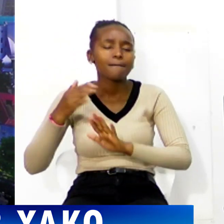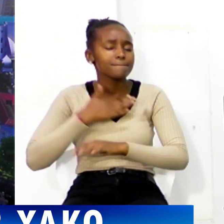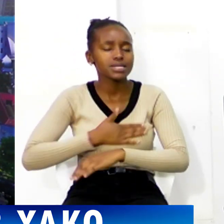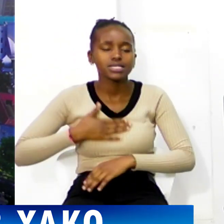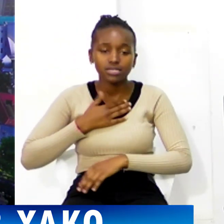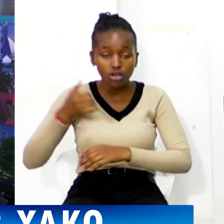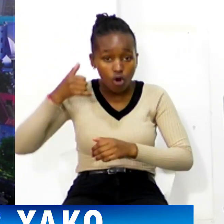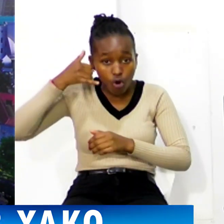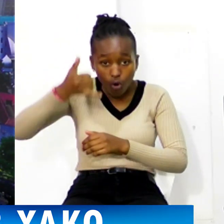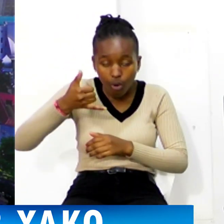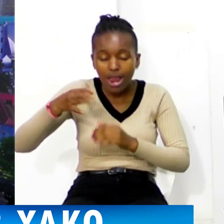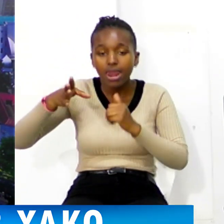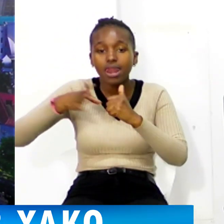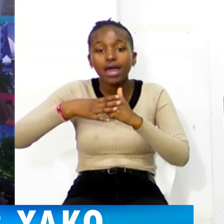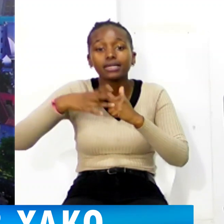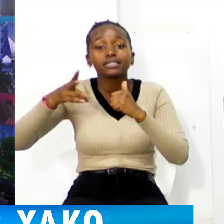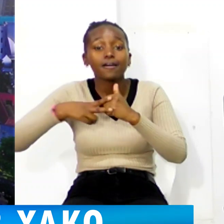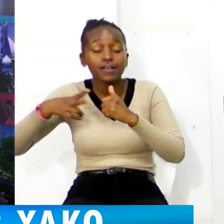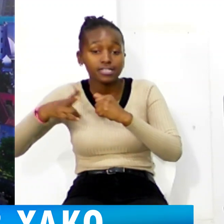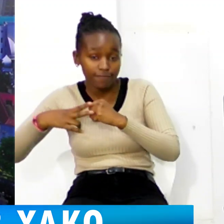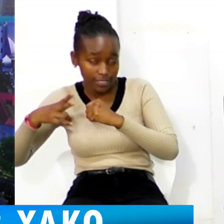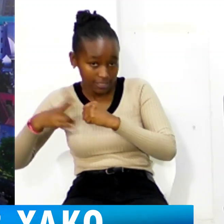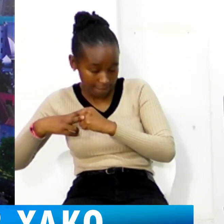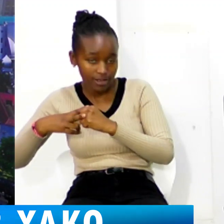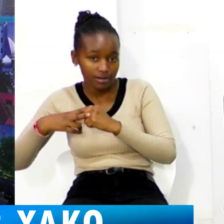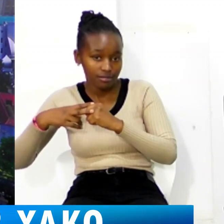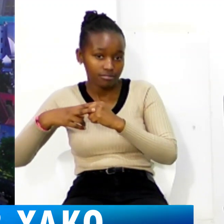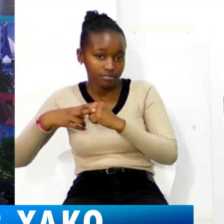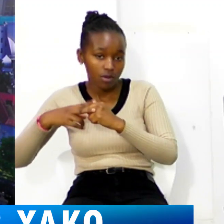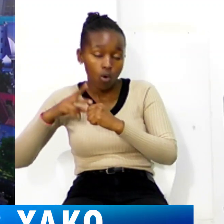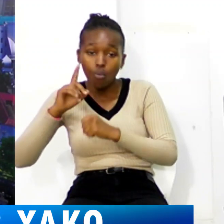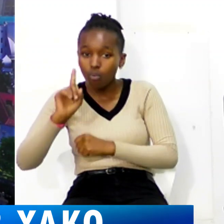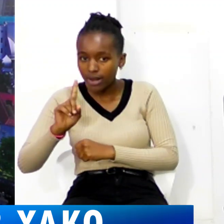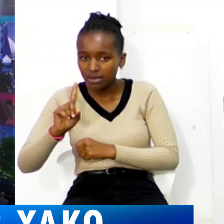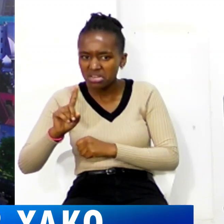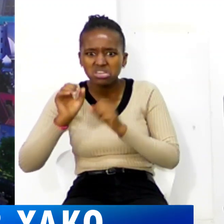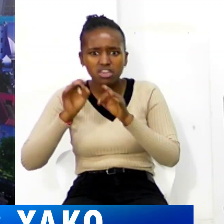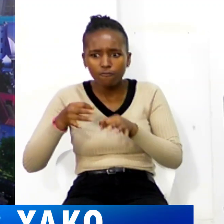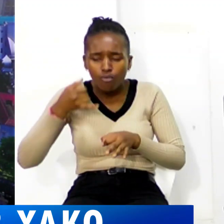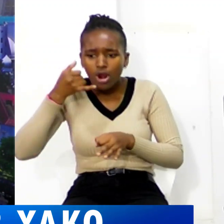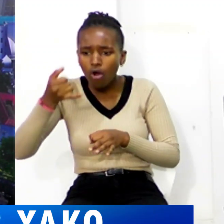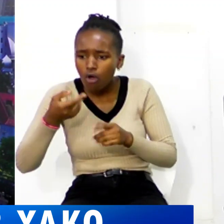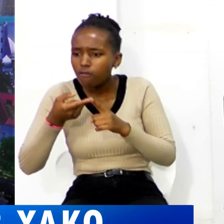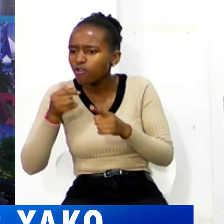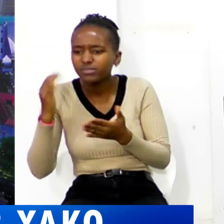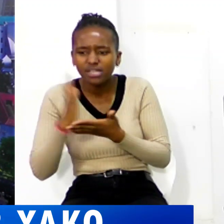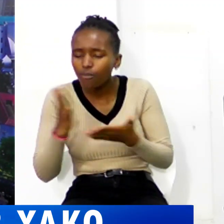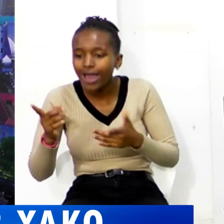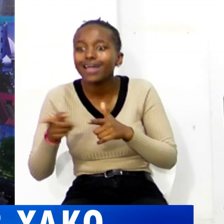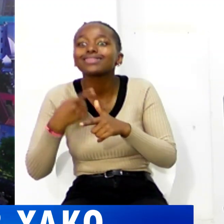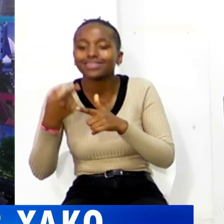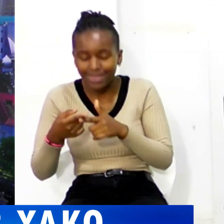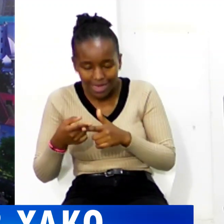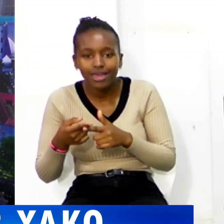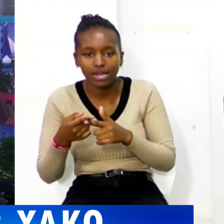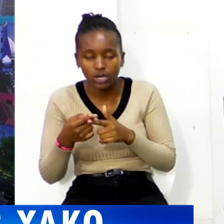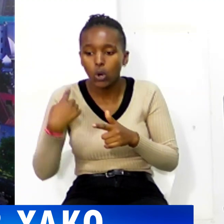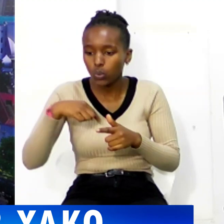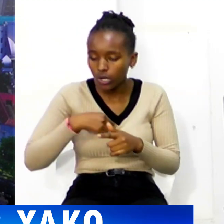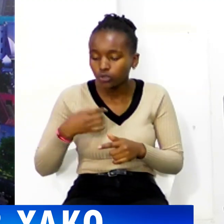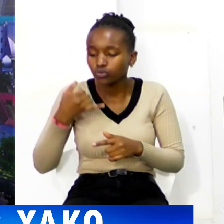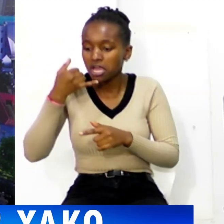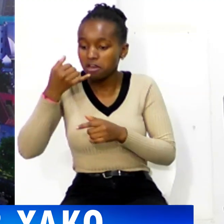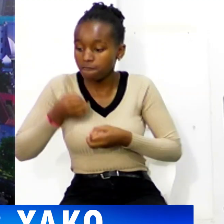it is a countrywide thing. So wherever you are calling from, we'll be able to get to the nearest emergency team and send them